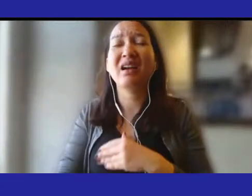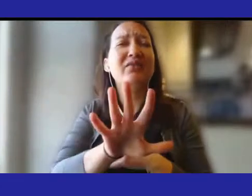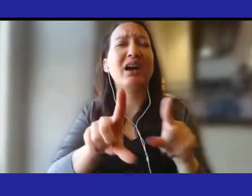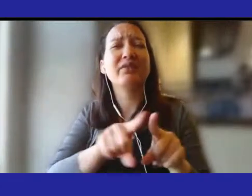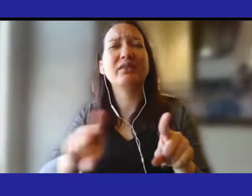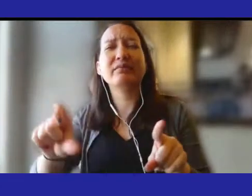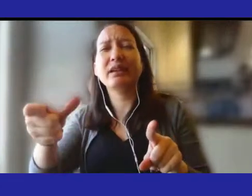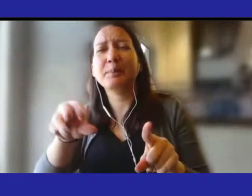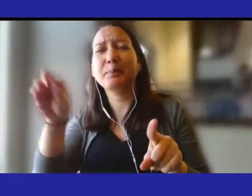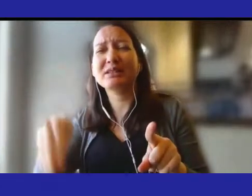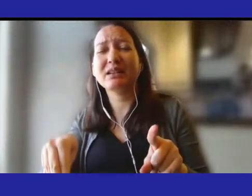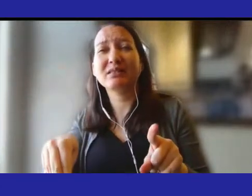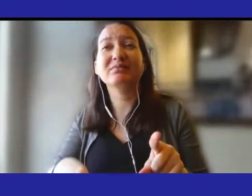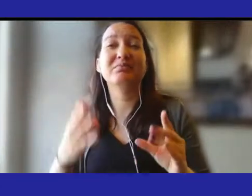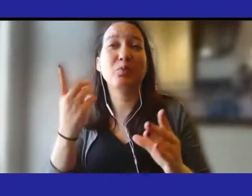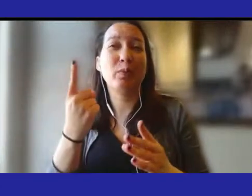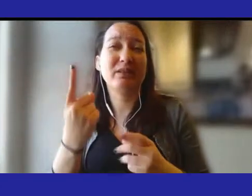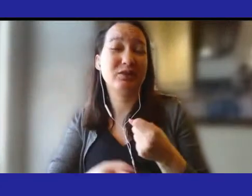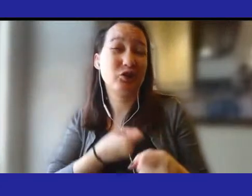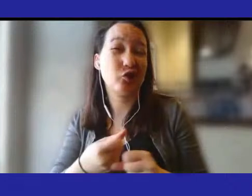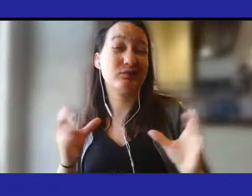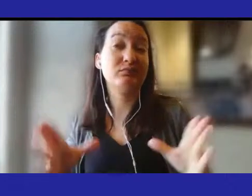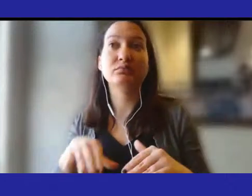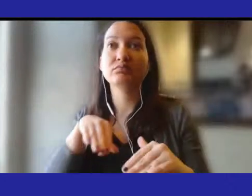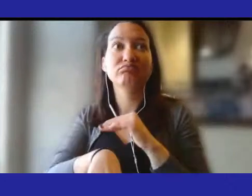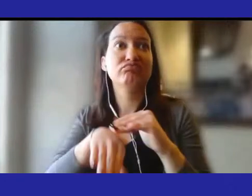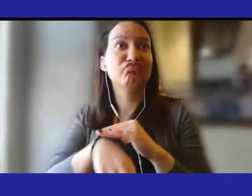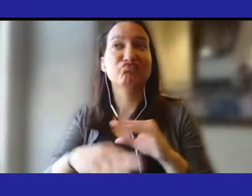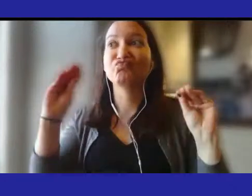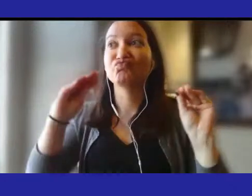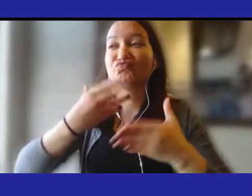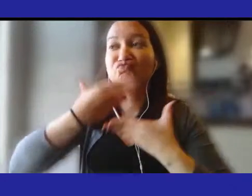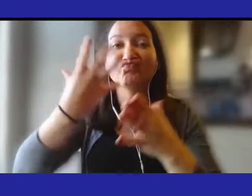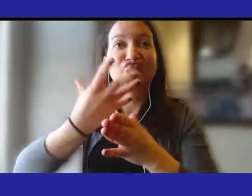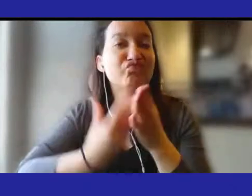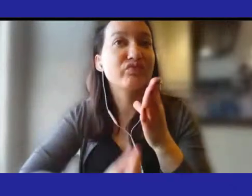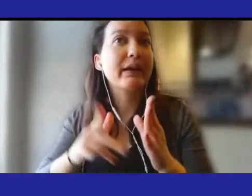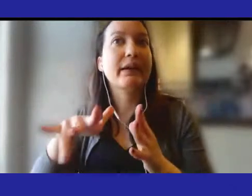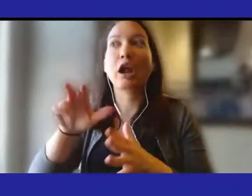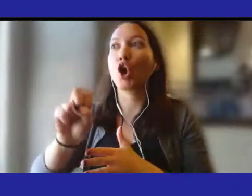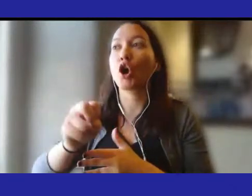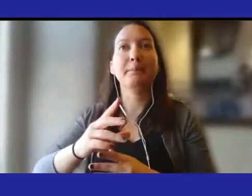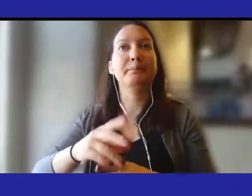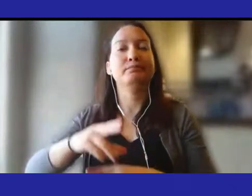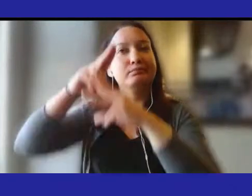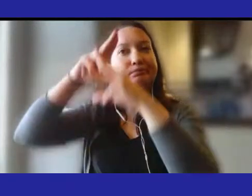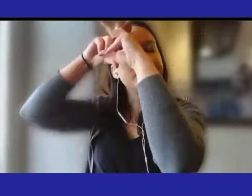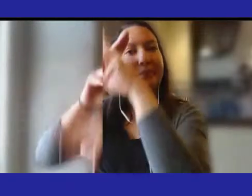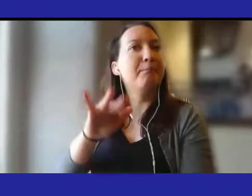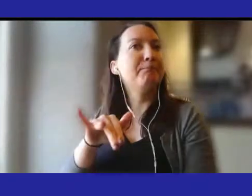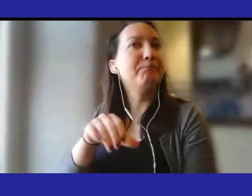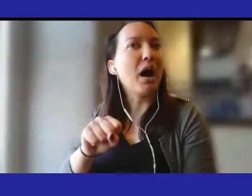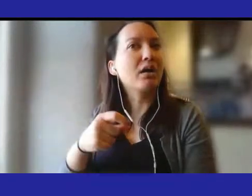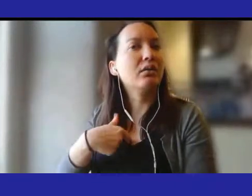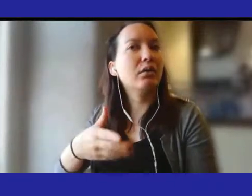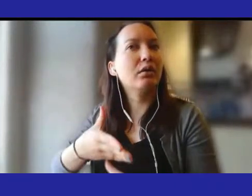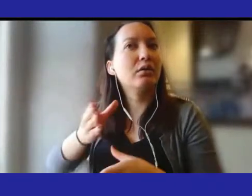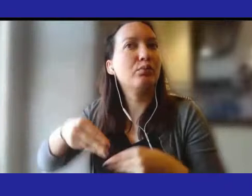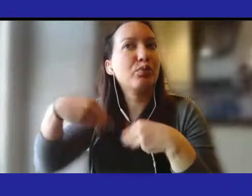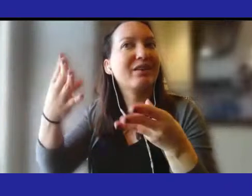in the next year. And lack of access to care, bias that we have as providers, as well as